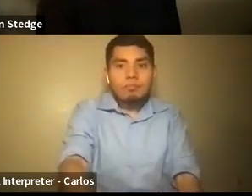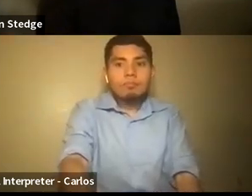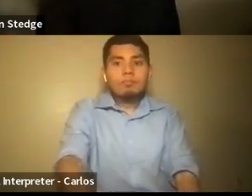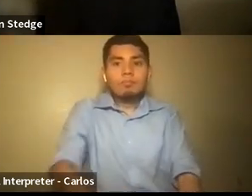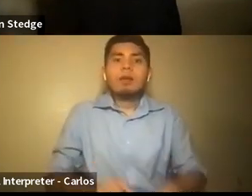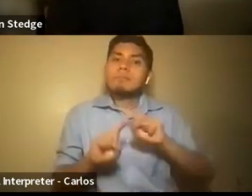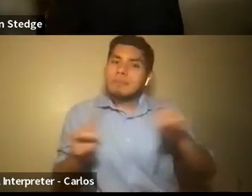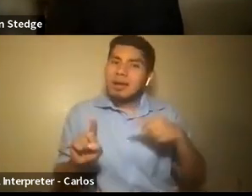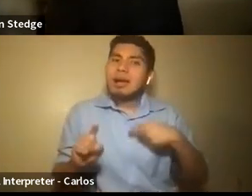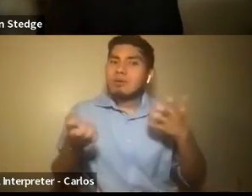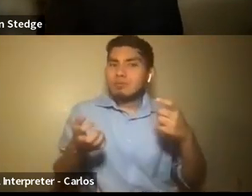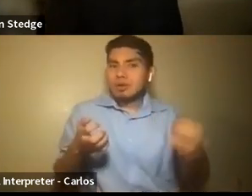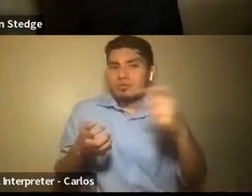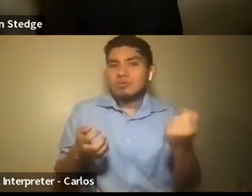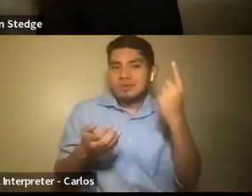understand though, because it has to be